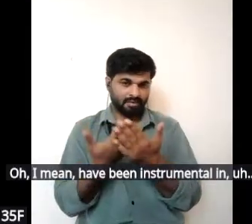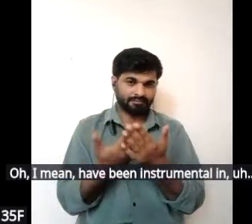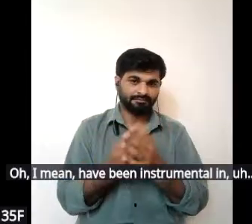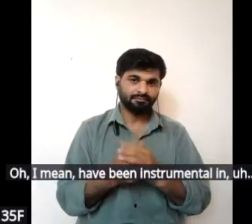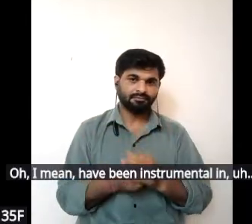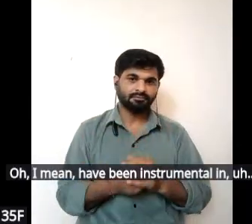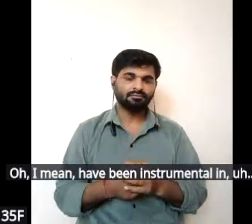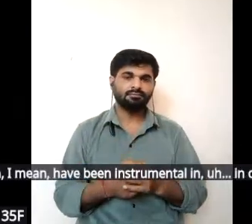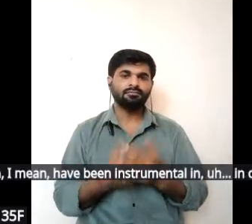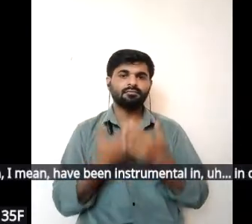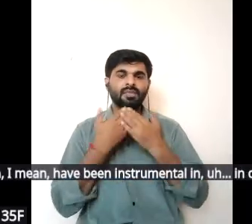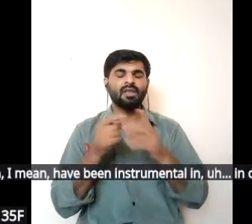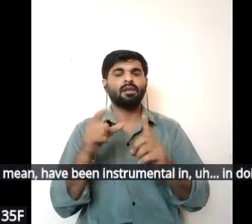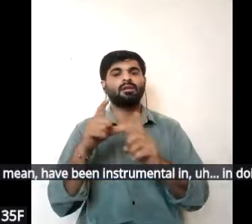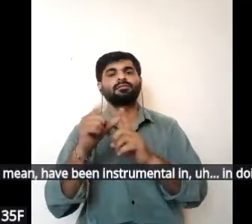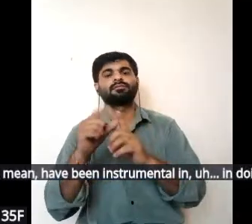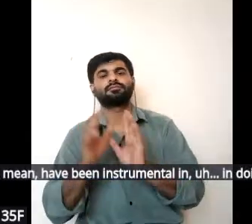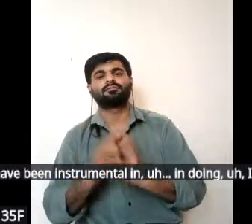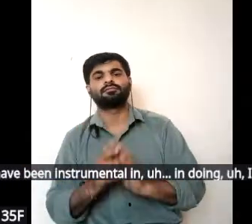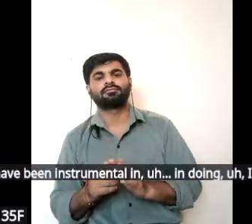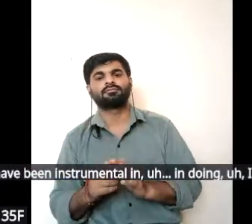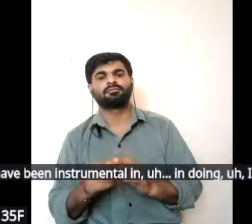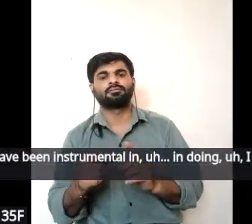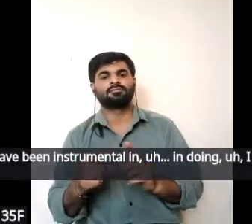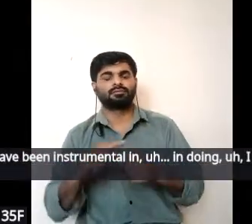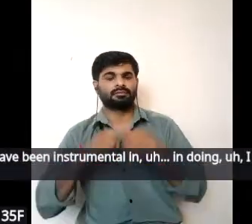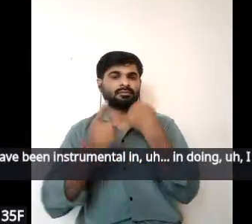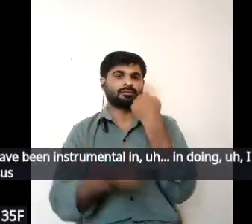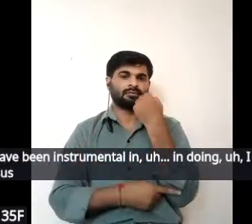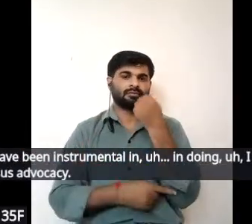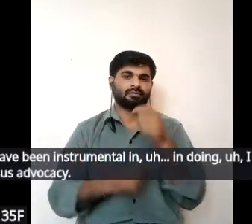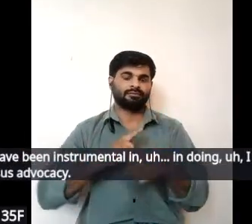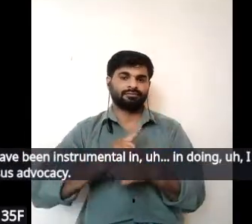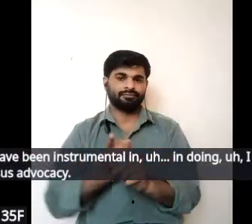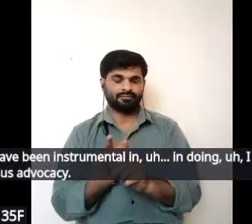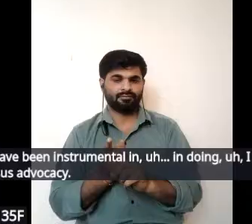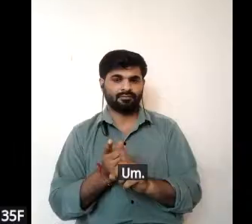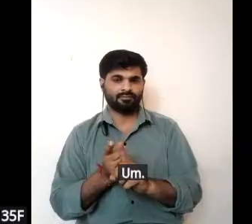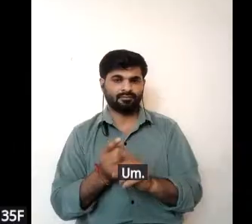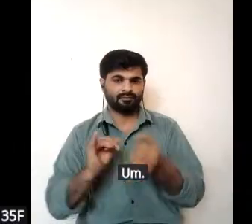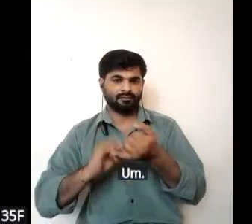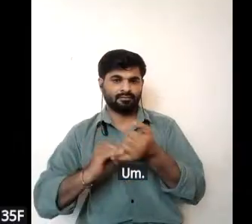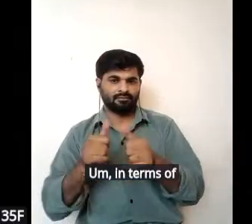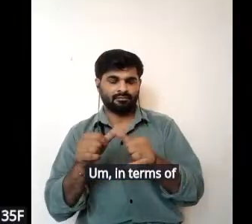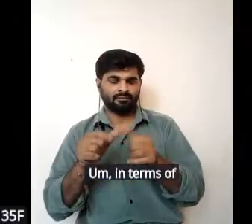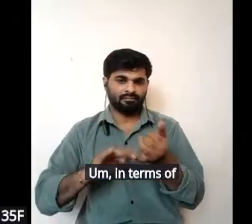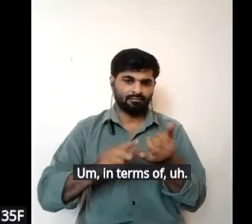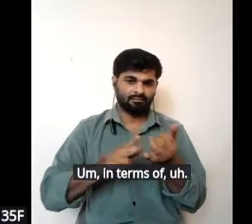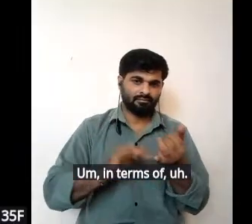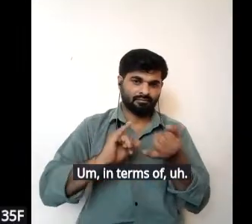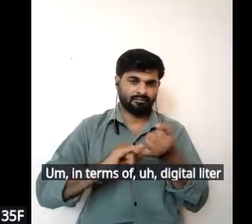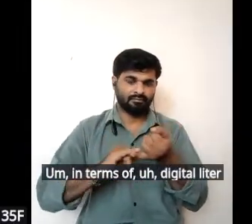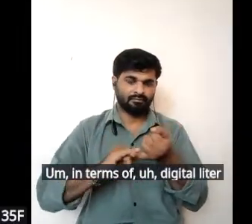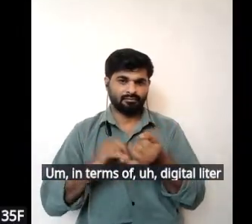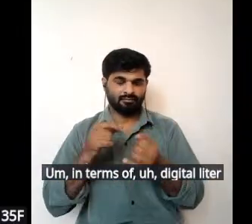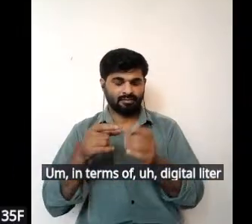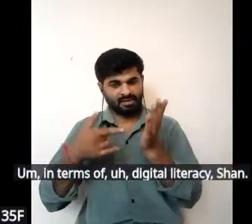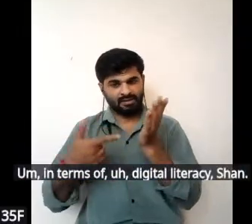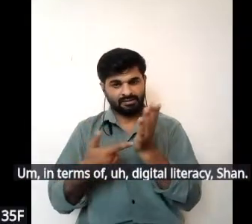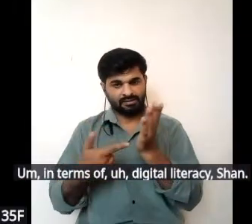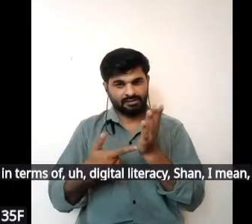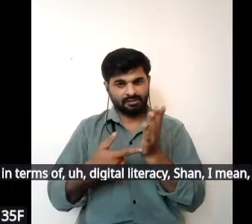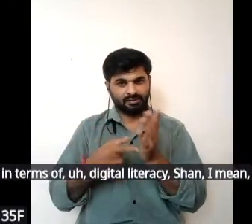doing. Even the last time census advocacy. In terms of digital literacy, Shan, I think there